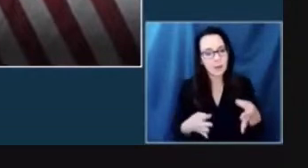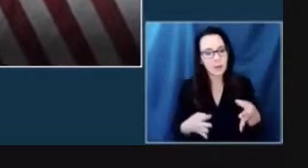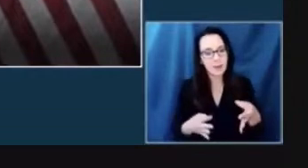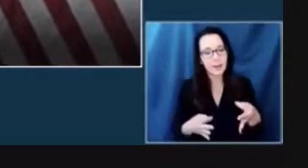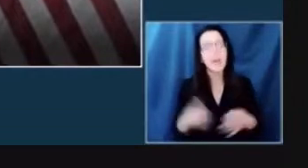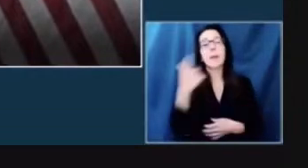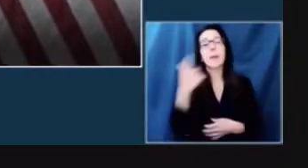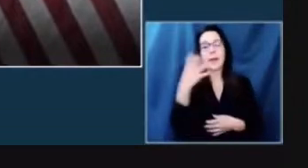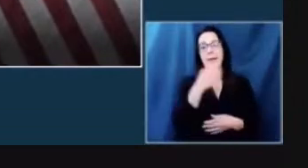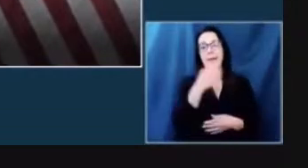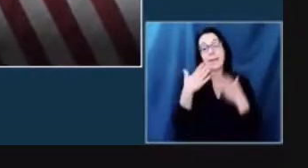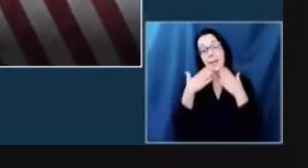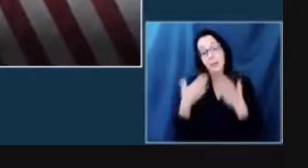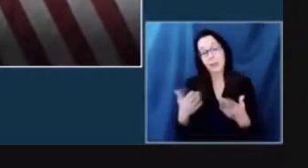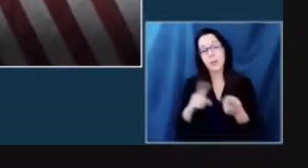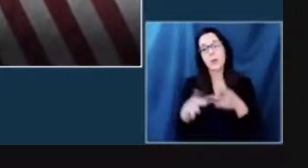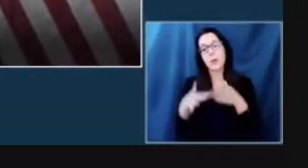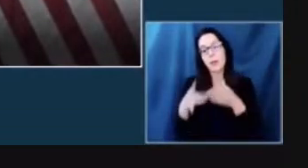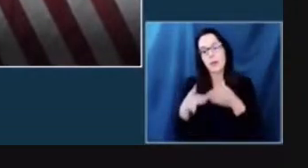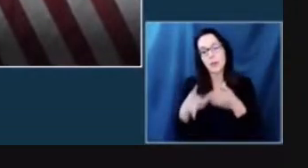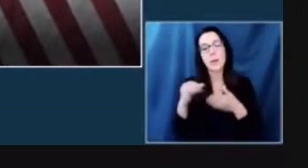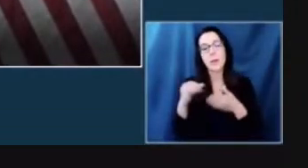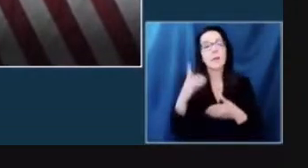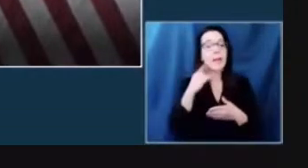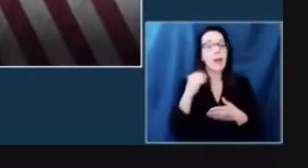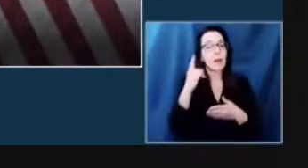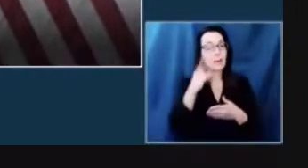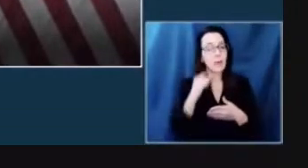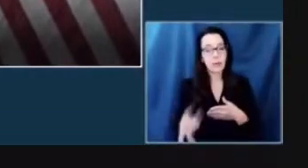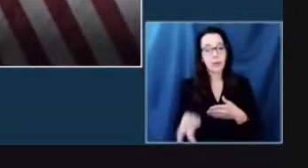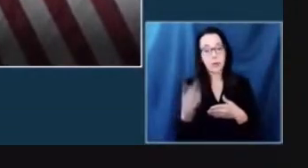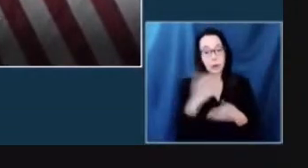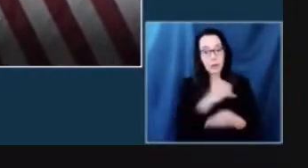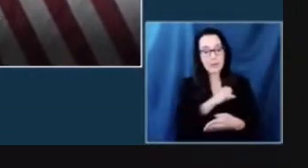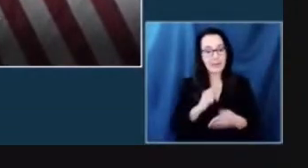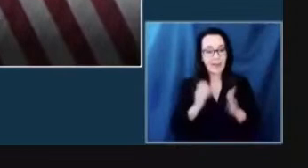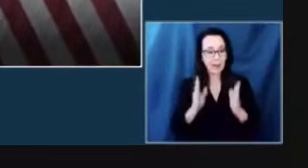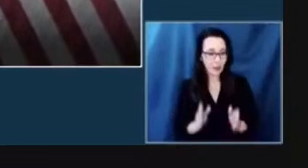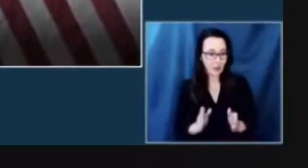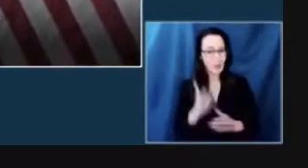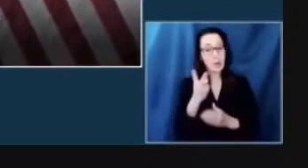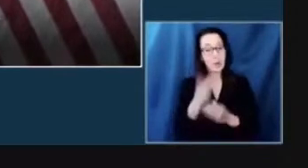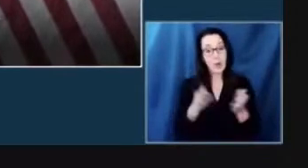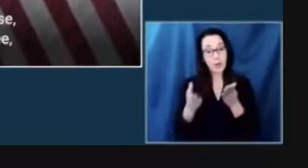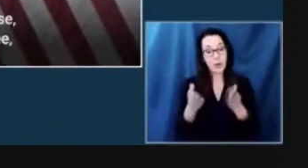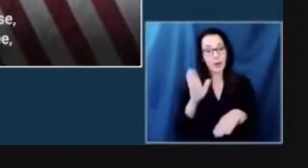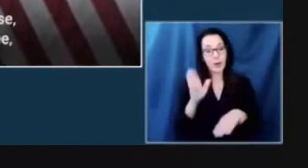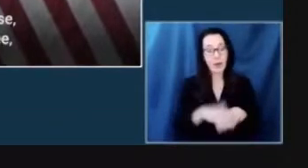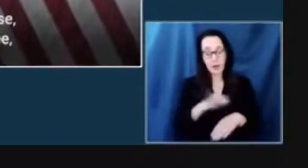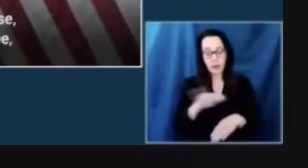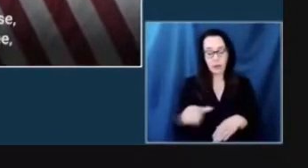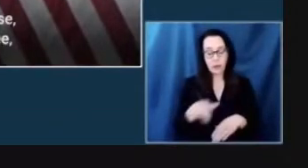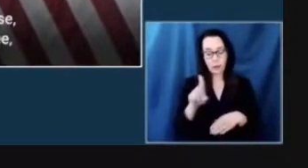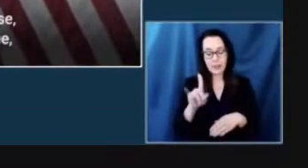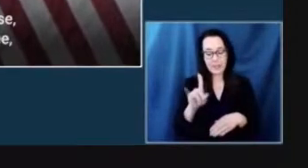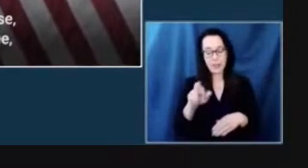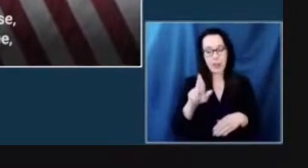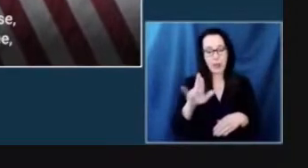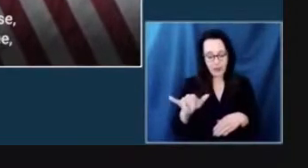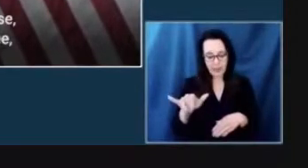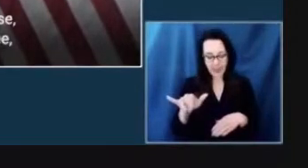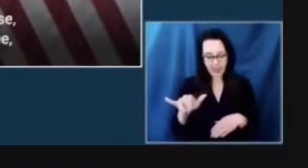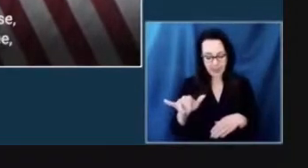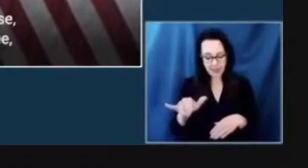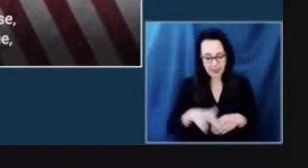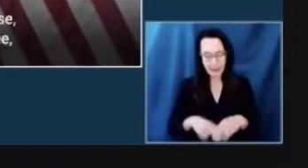and thanks to the leadership of California's 2 senators who both serve on the Judiciary Committee. Most recently, Senator